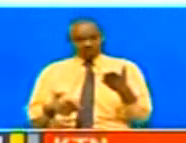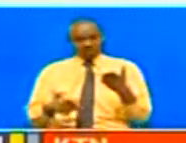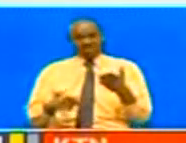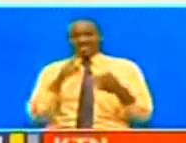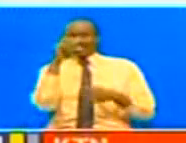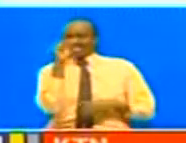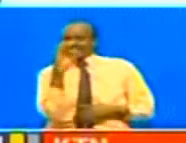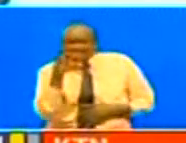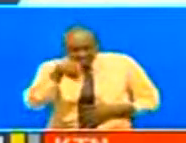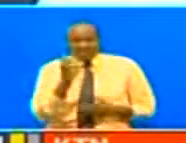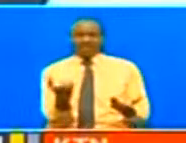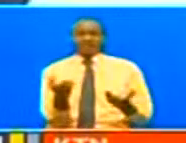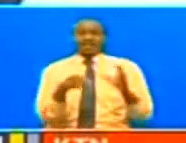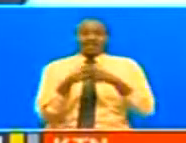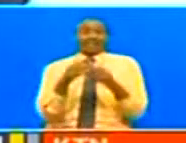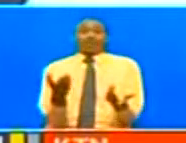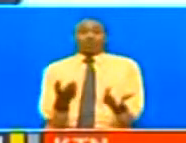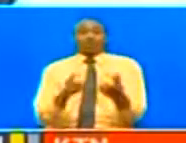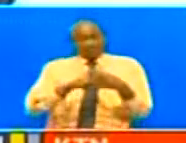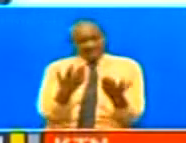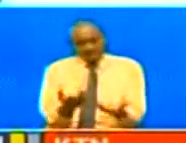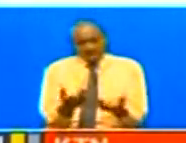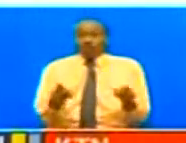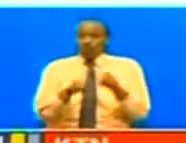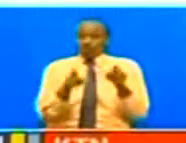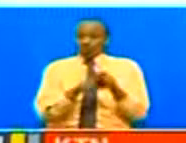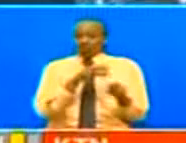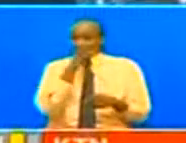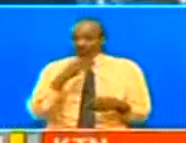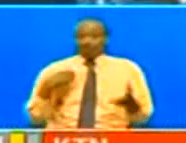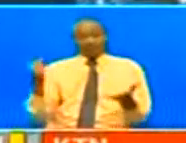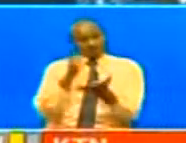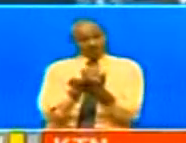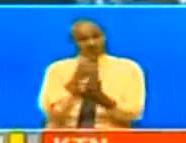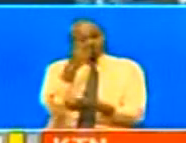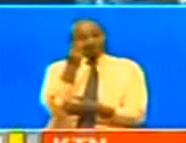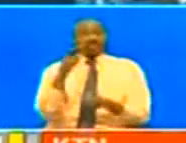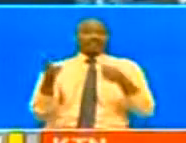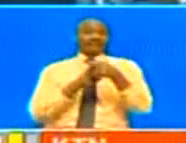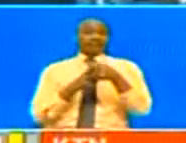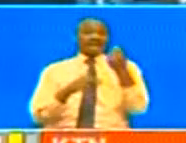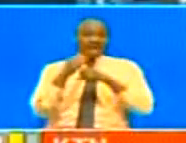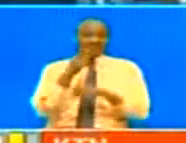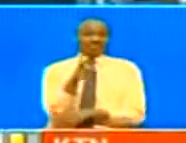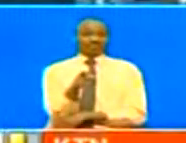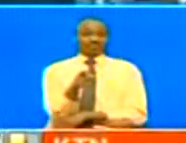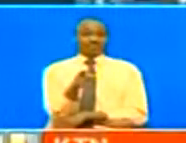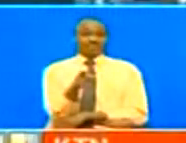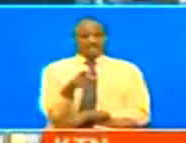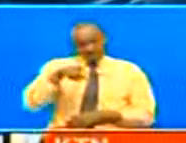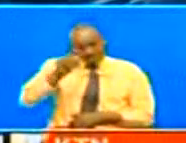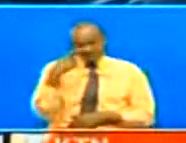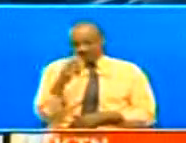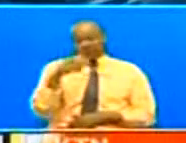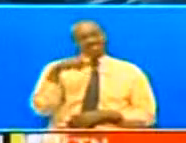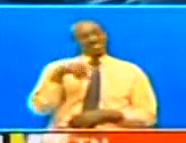Teacher Service Commission. It also goes against the spirit of Employment Act 2007. Waziri Kaimenyi amesuta tishio la chama cha Kupet